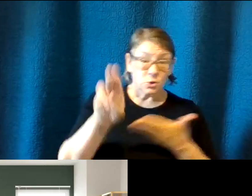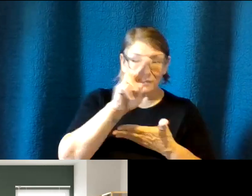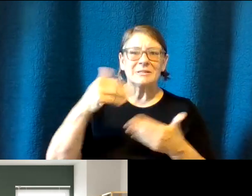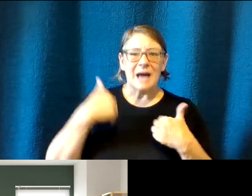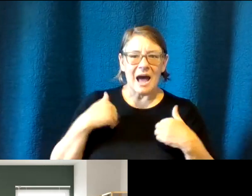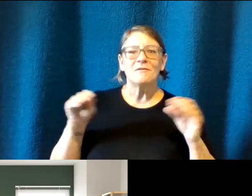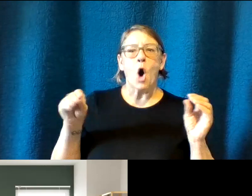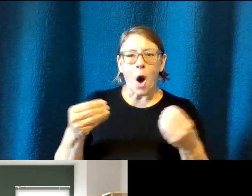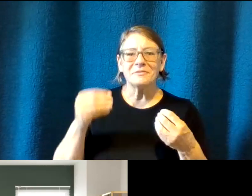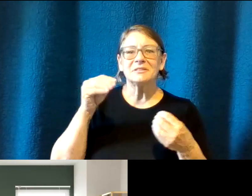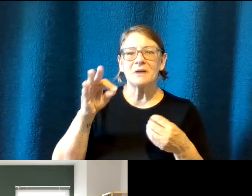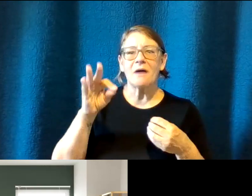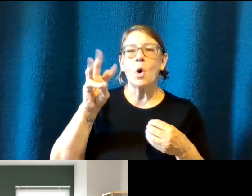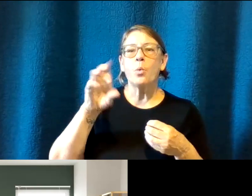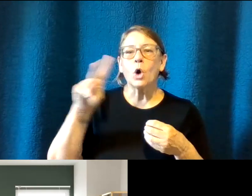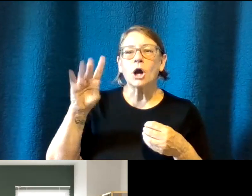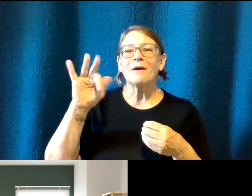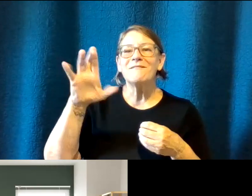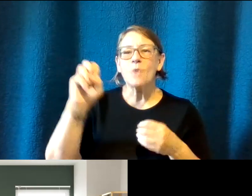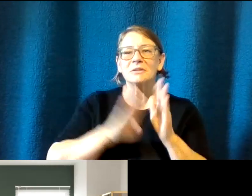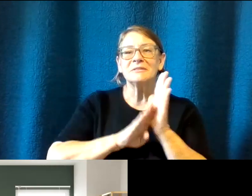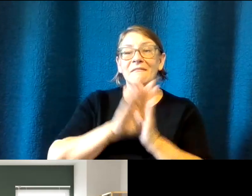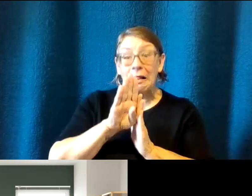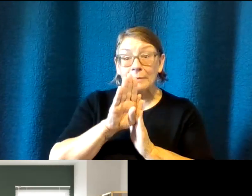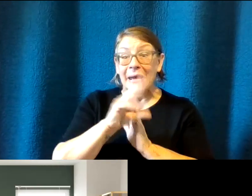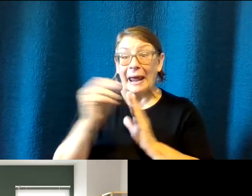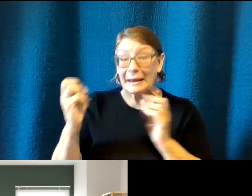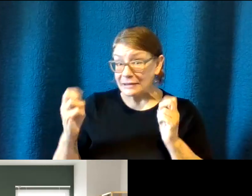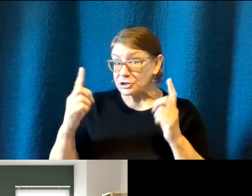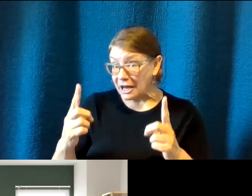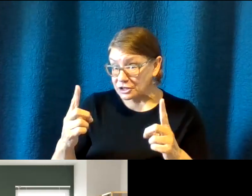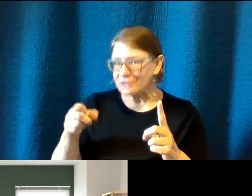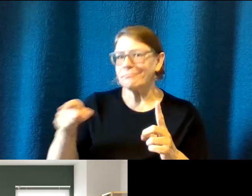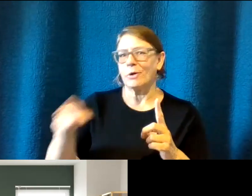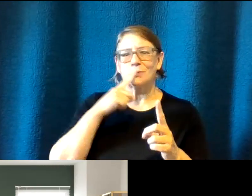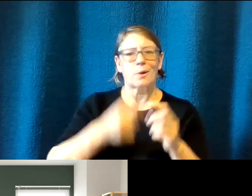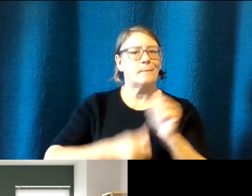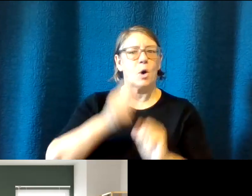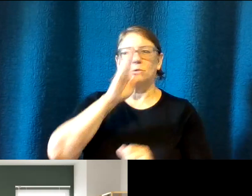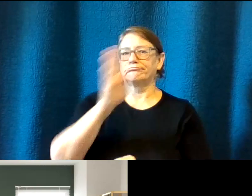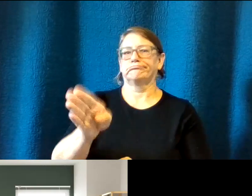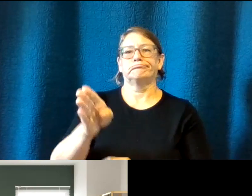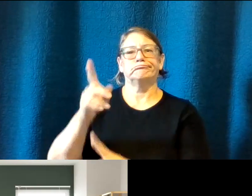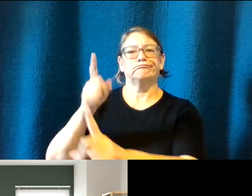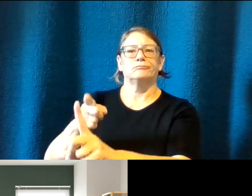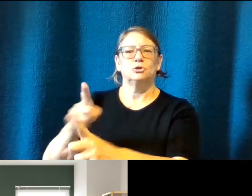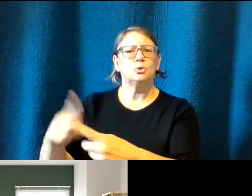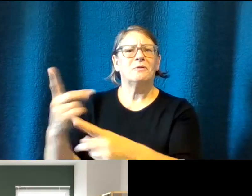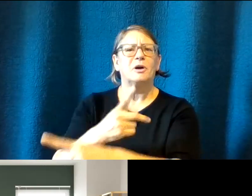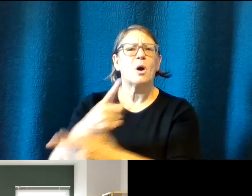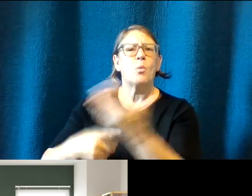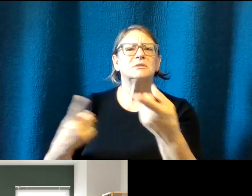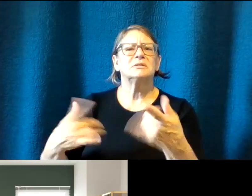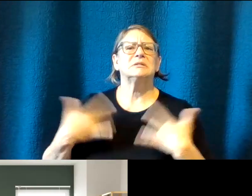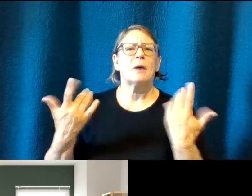workforce development and continuing education. And those would probably be the most direct route to find out what is happening at a job fair